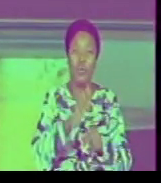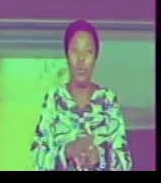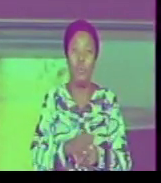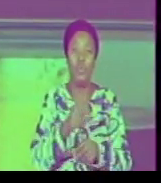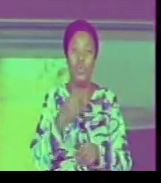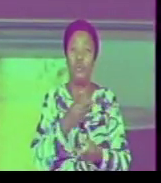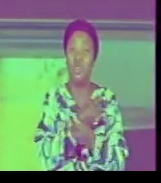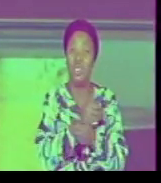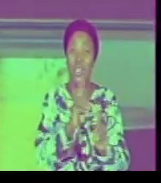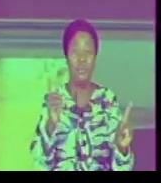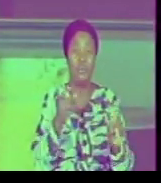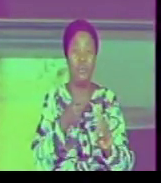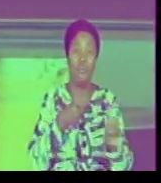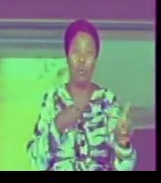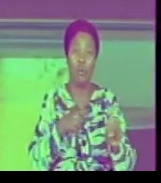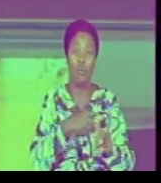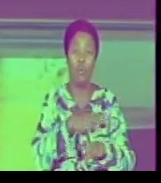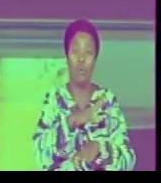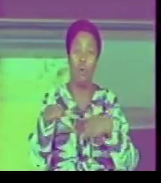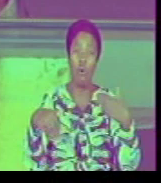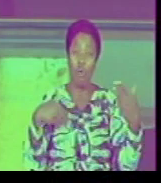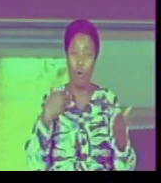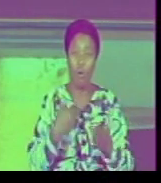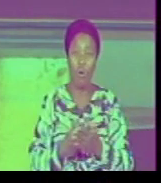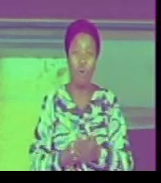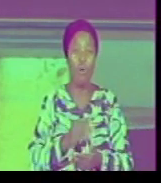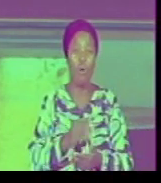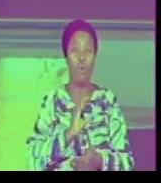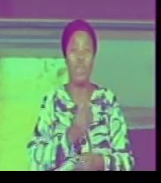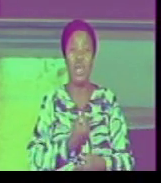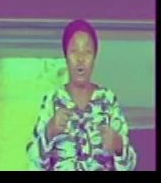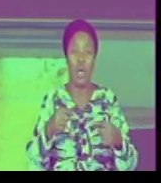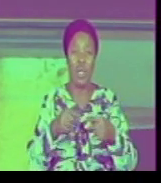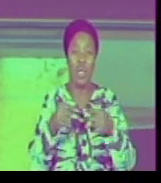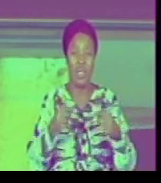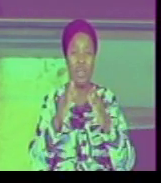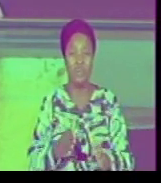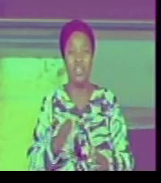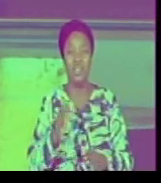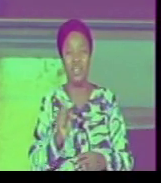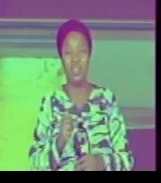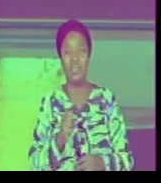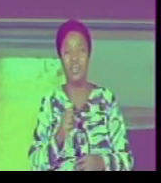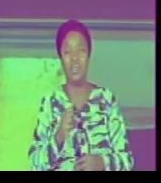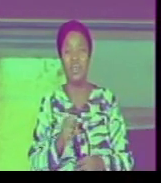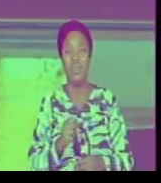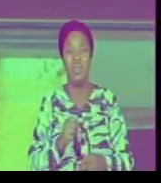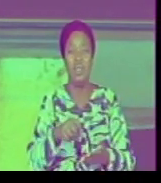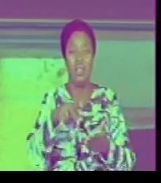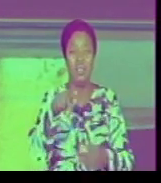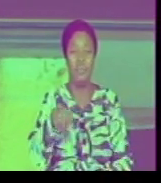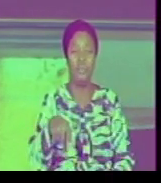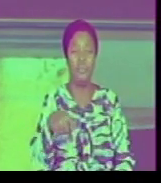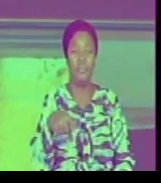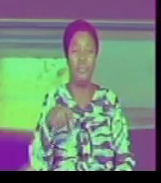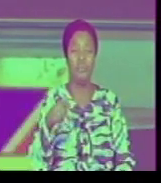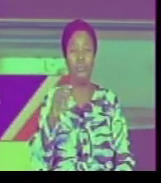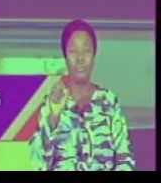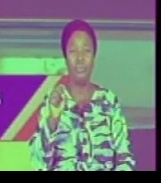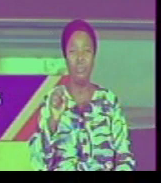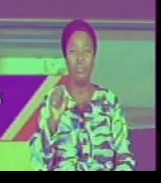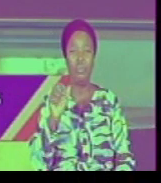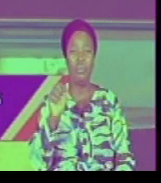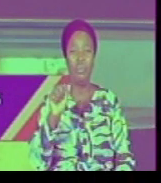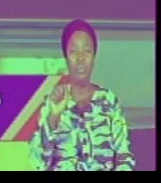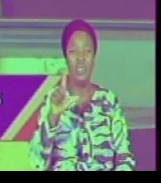deliverance from all our foes. Look at Psalm 34. Psalm 34. I'm